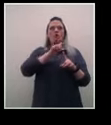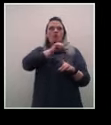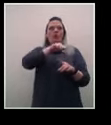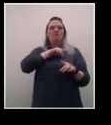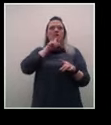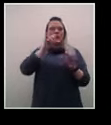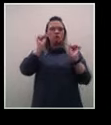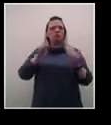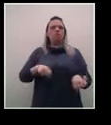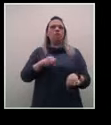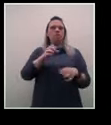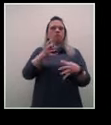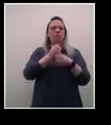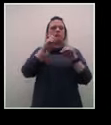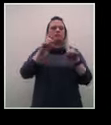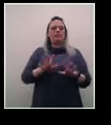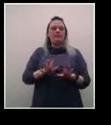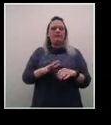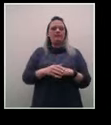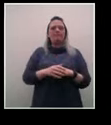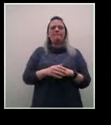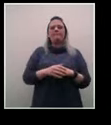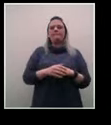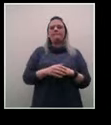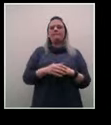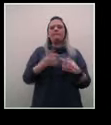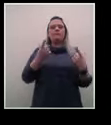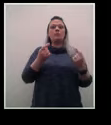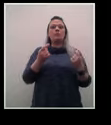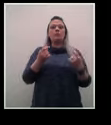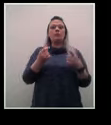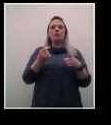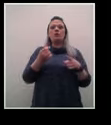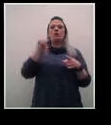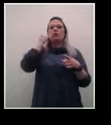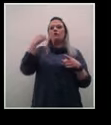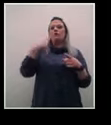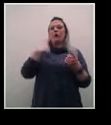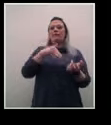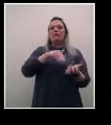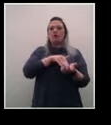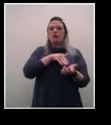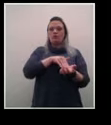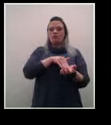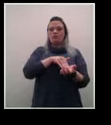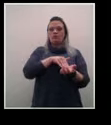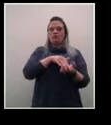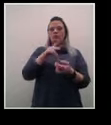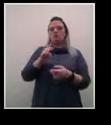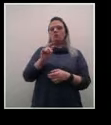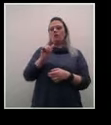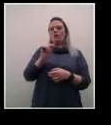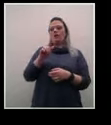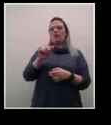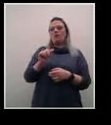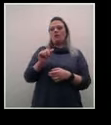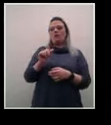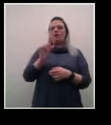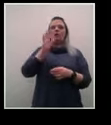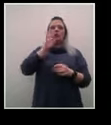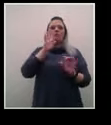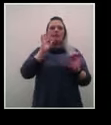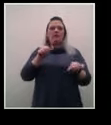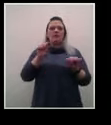tested. What we'll do is you have a healthcare provider, Kaleida will be able